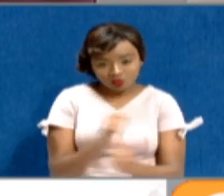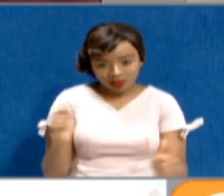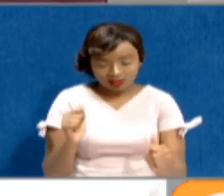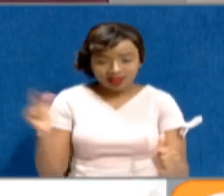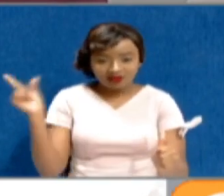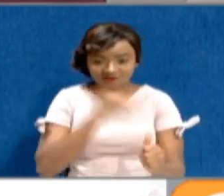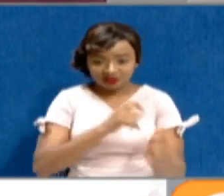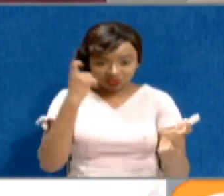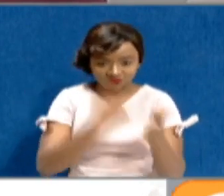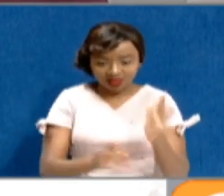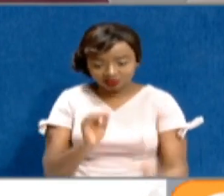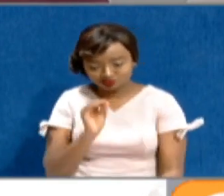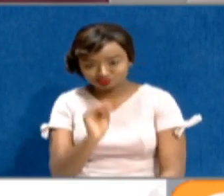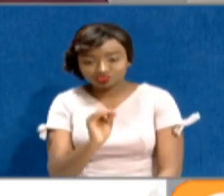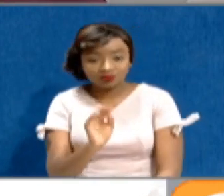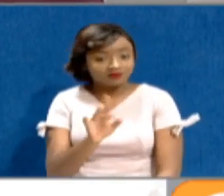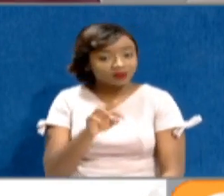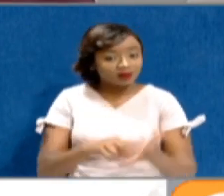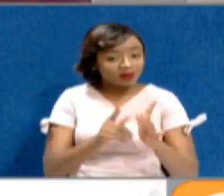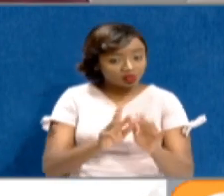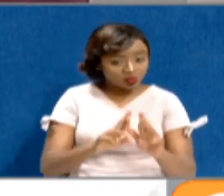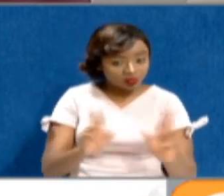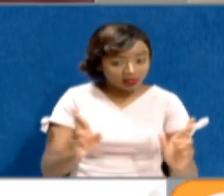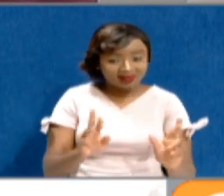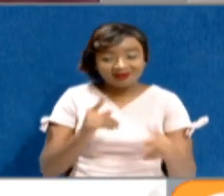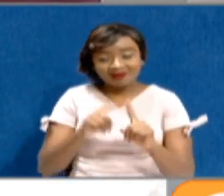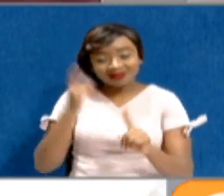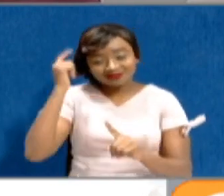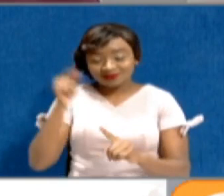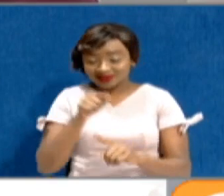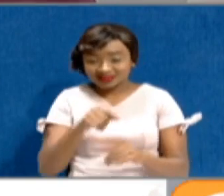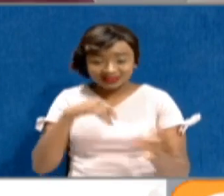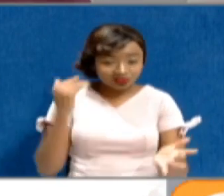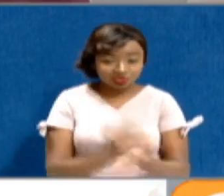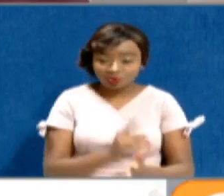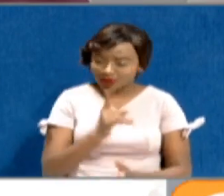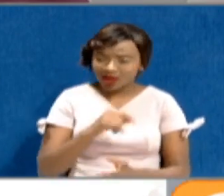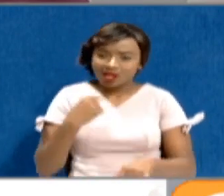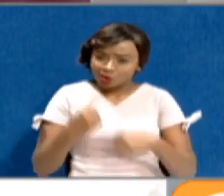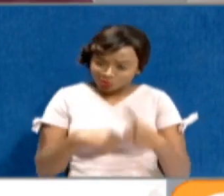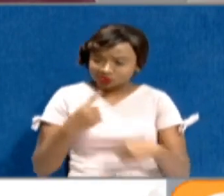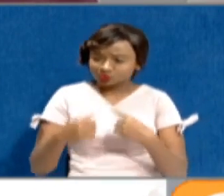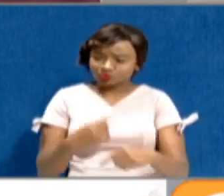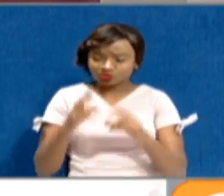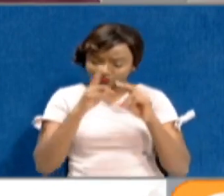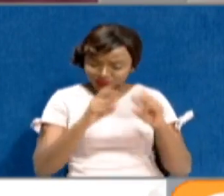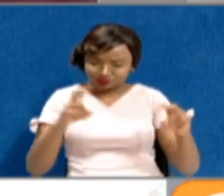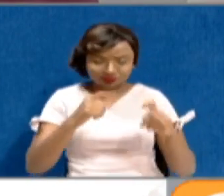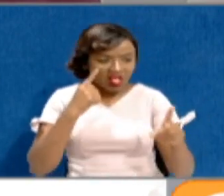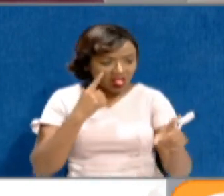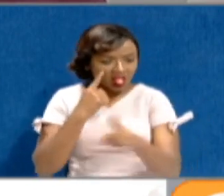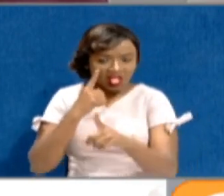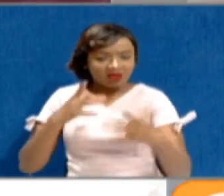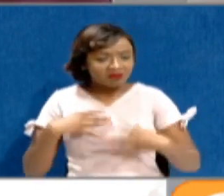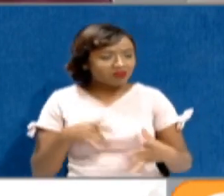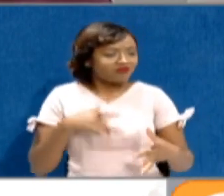you have determined the price. Okay, so you're good to go. But remember, this is not the end. They continue to check for safety. That 1 in a